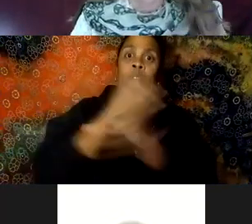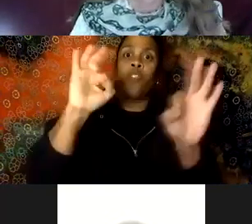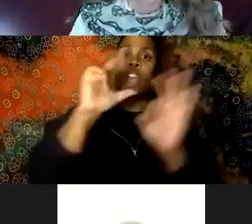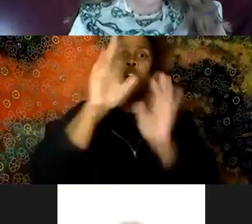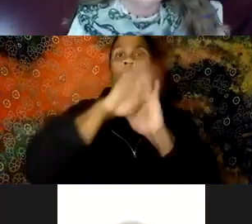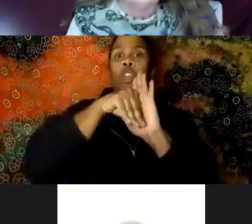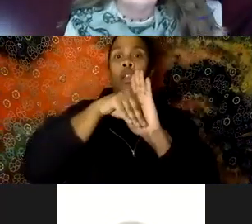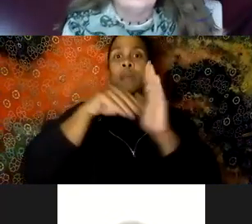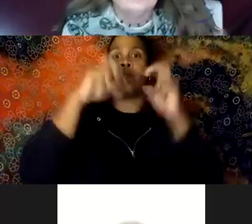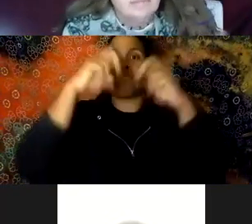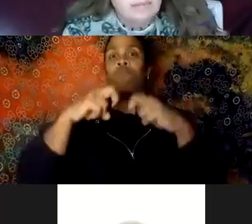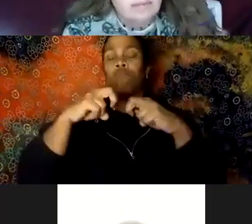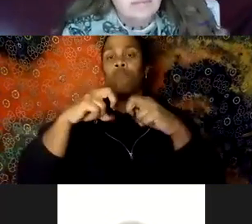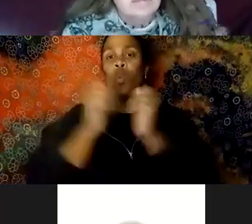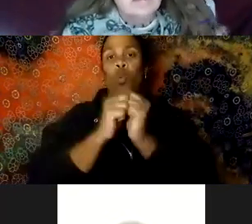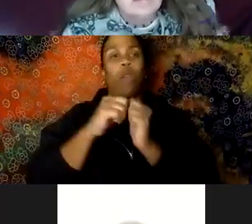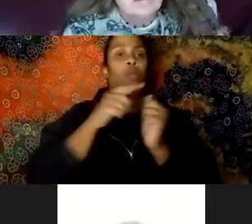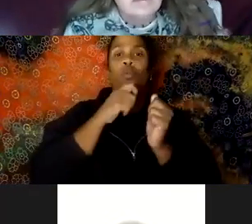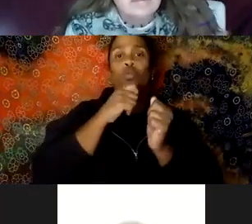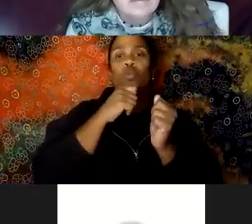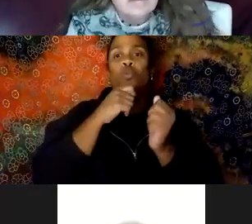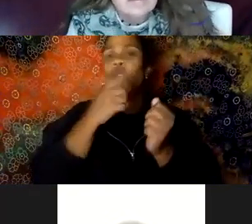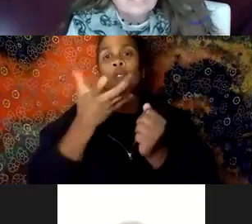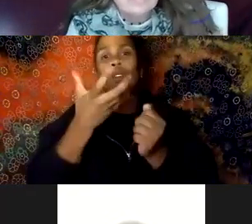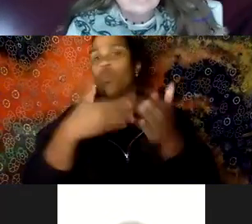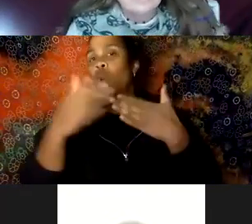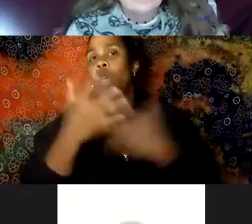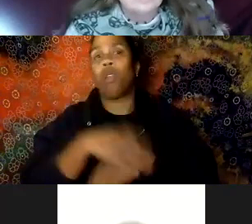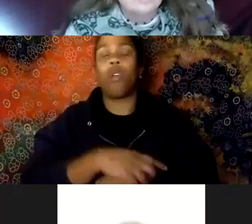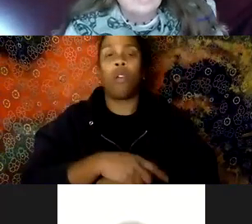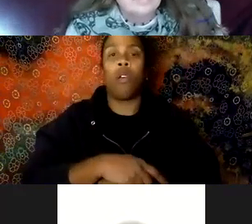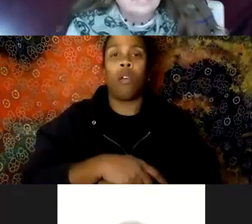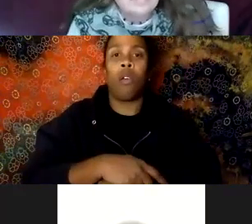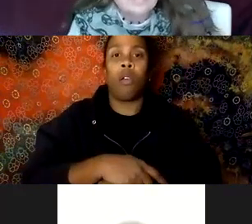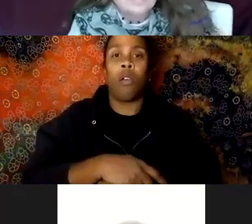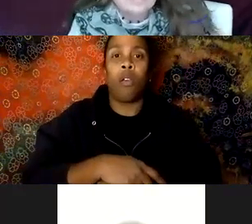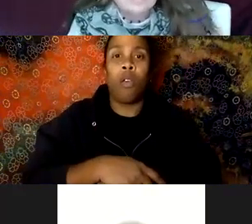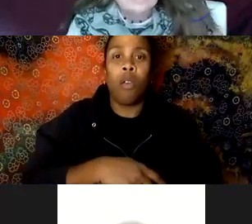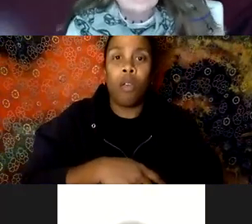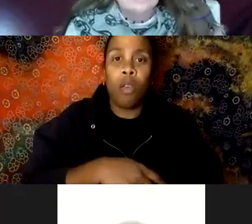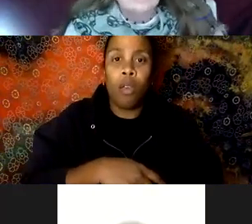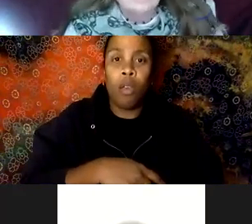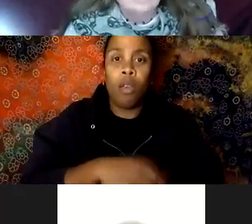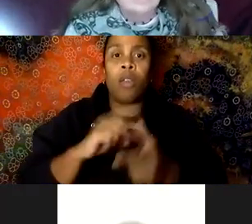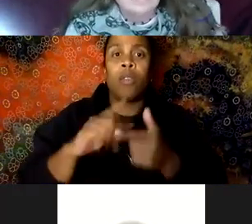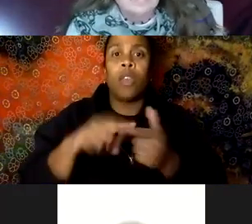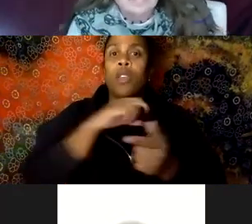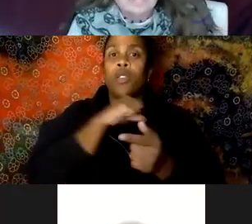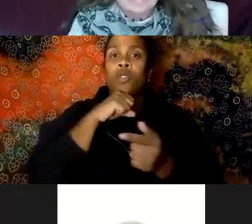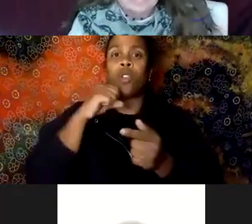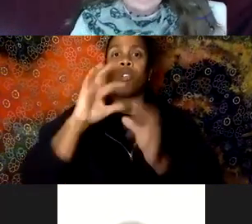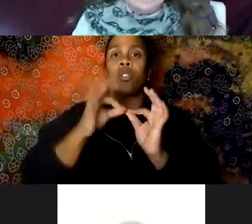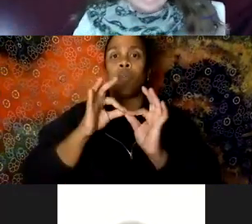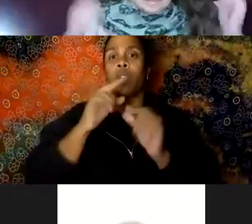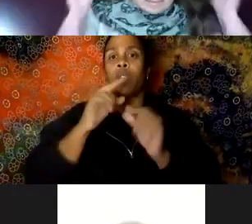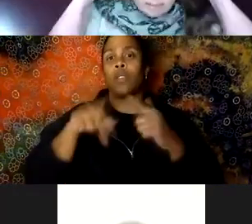that information is in the chat. And then we are having Sharon is interpreting, doing sign language